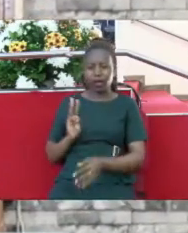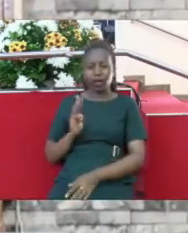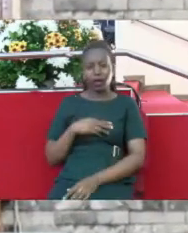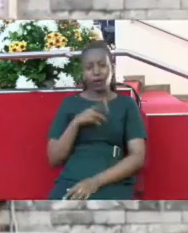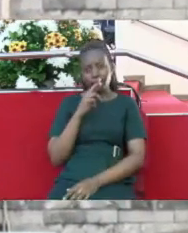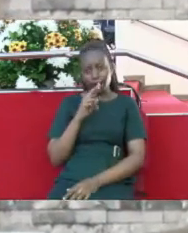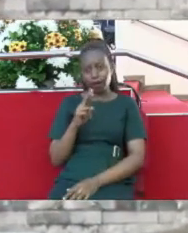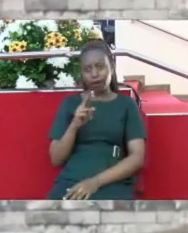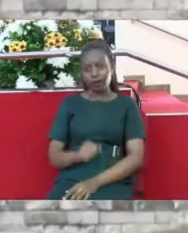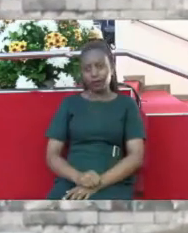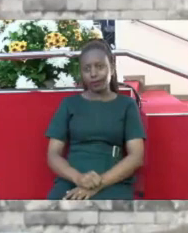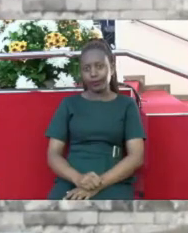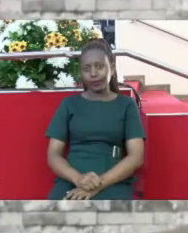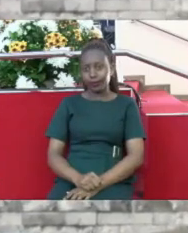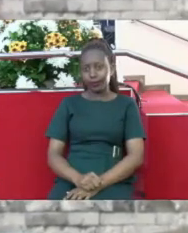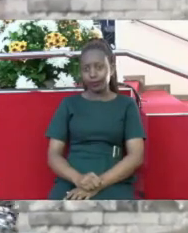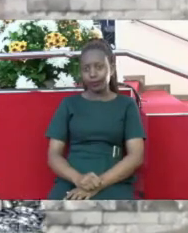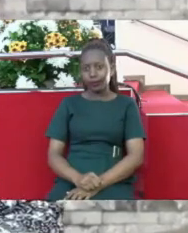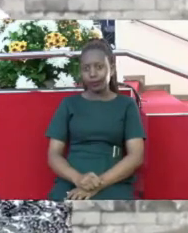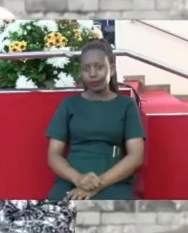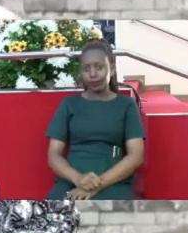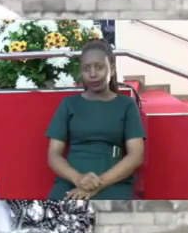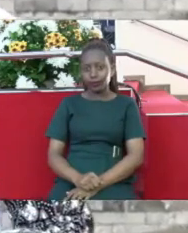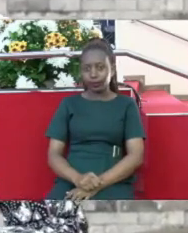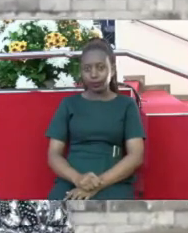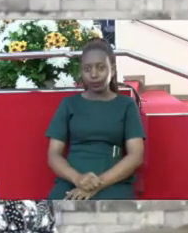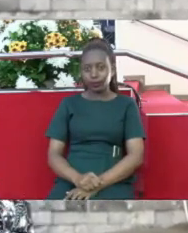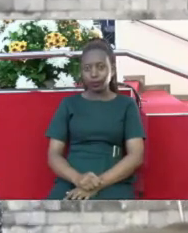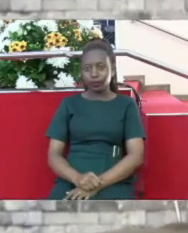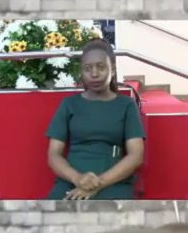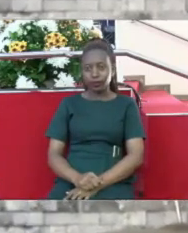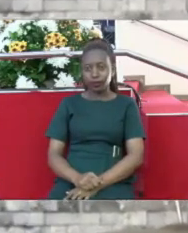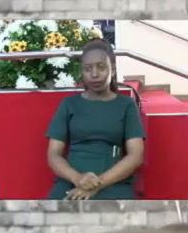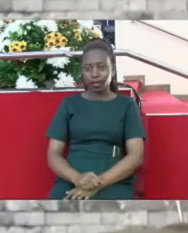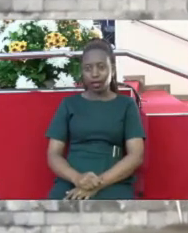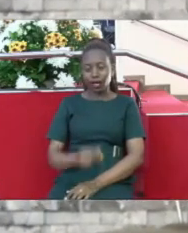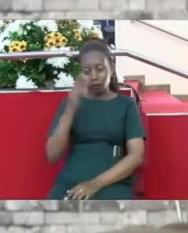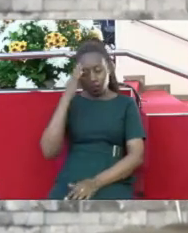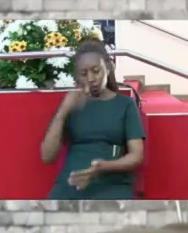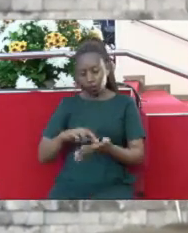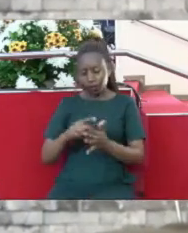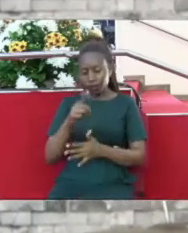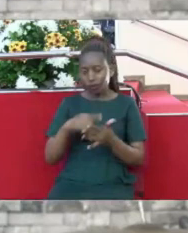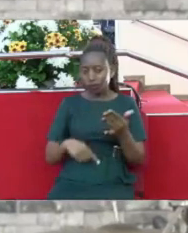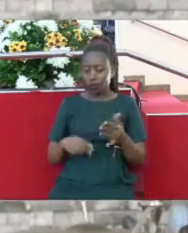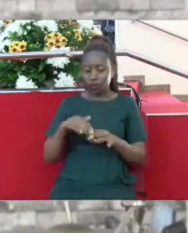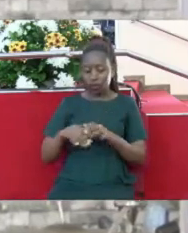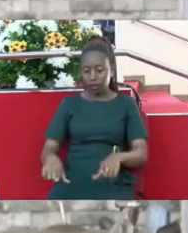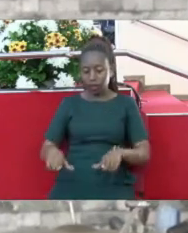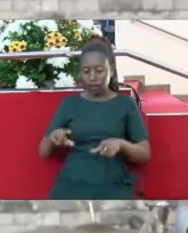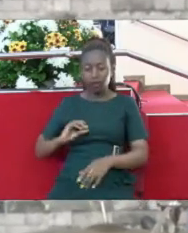things. Tukaangalia tuko mahali pagani katika hii picha yote. And what that means for us. Na hii ni kumaanisha nini maishani